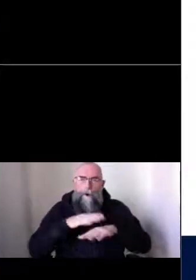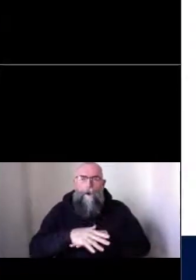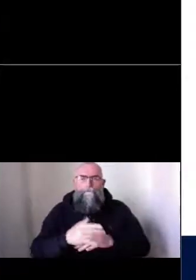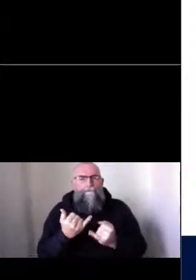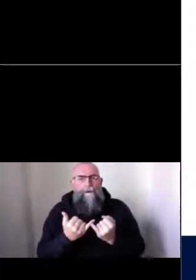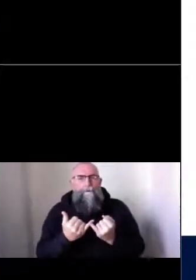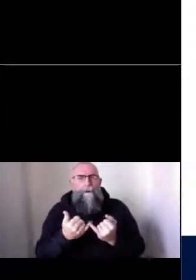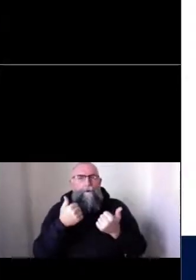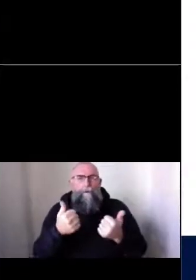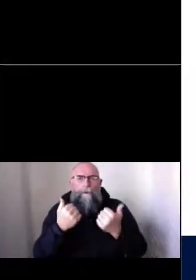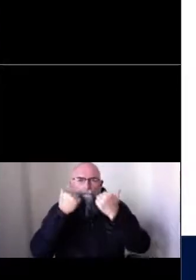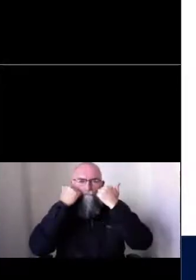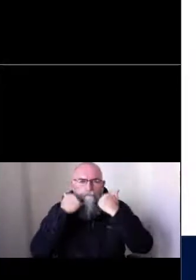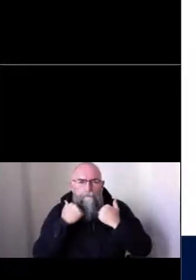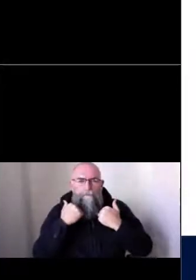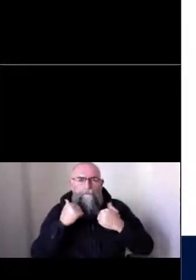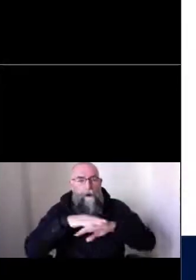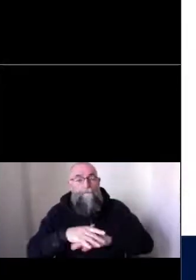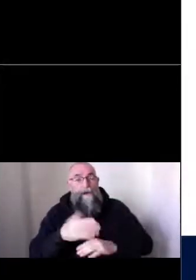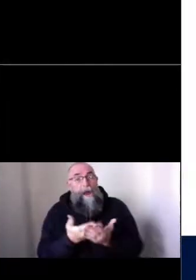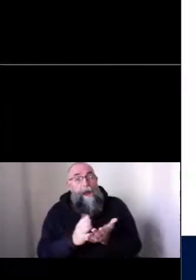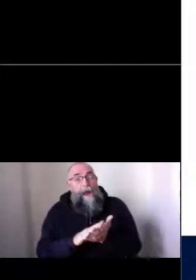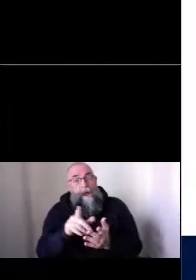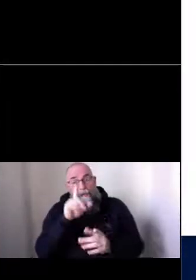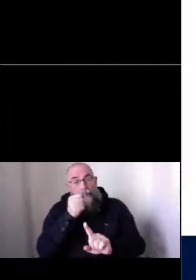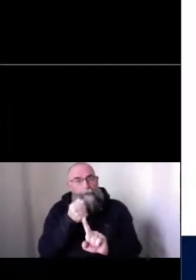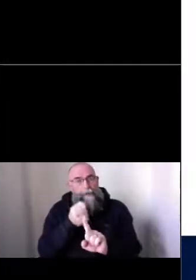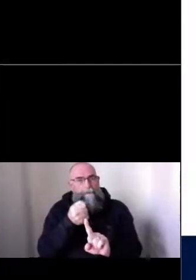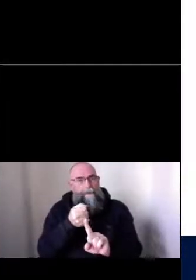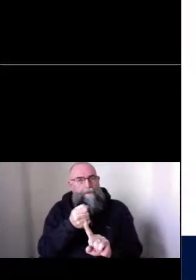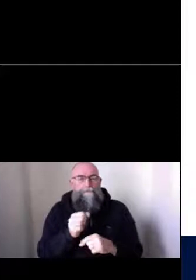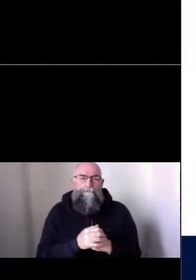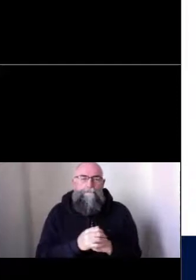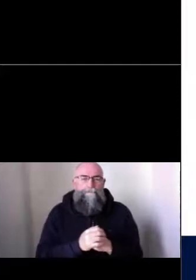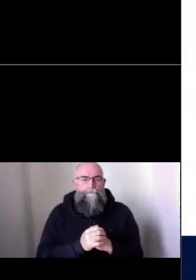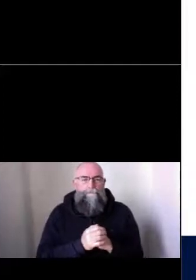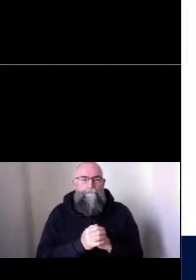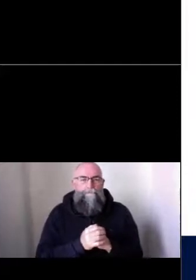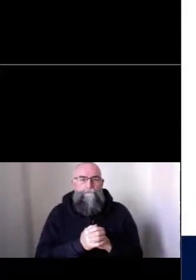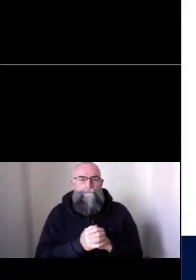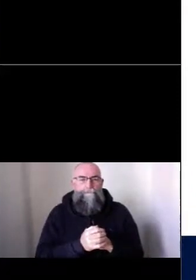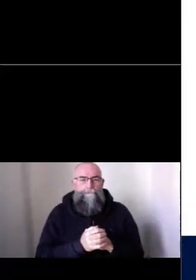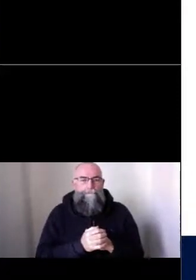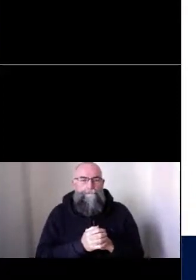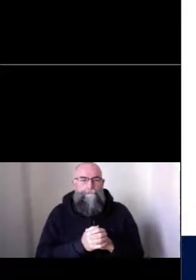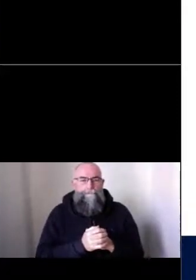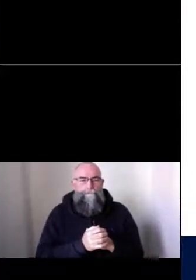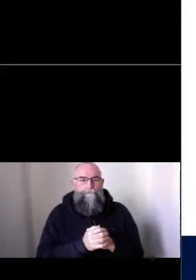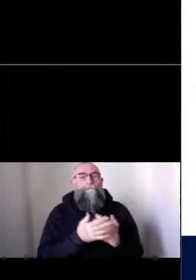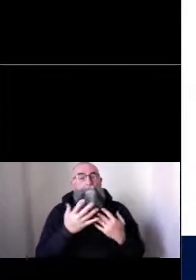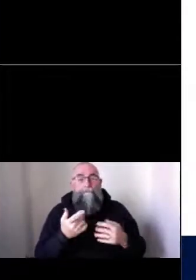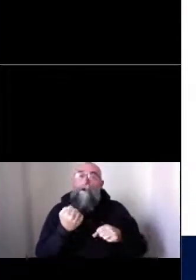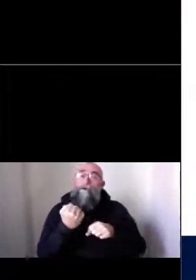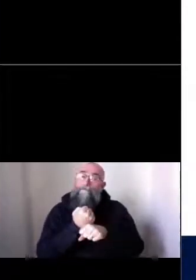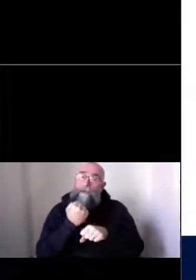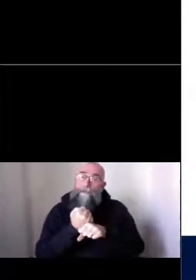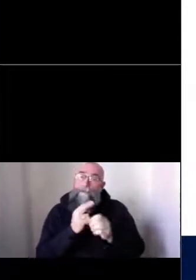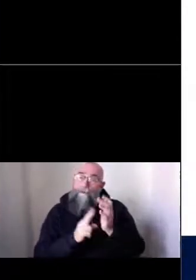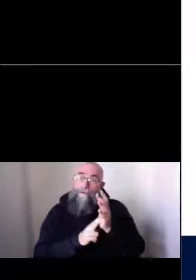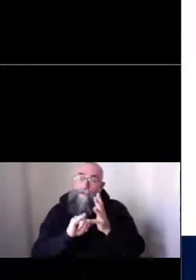would have. Next slide, please. So Create New South Wales has